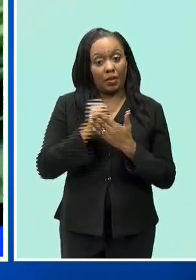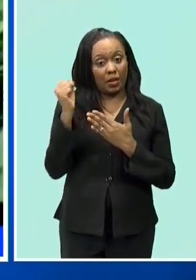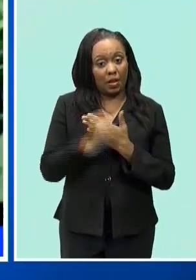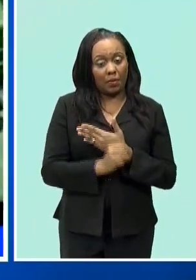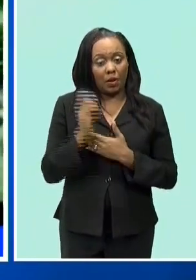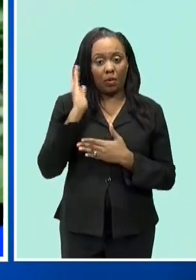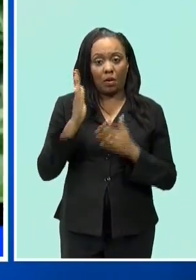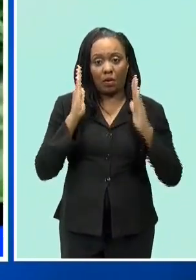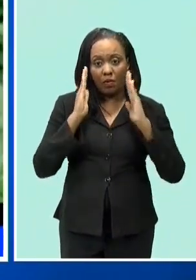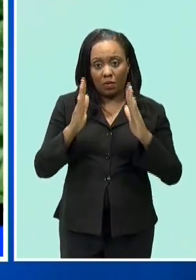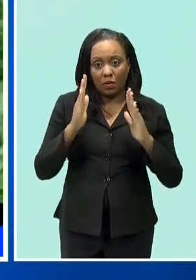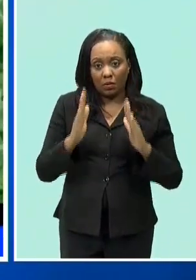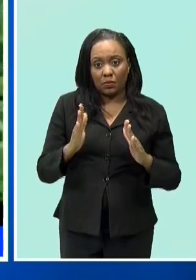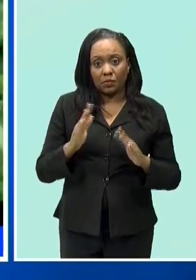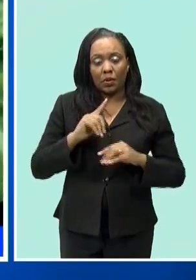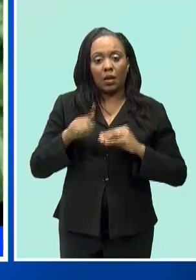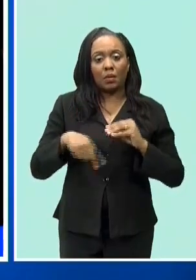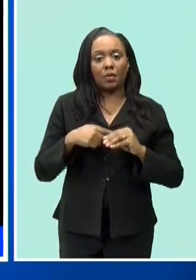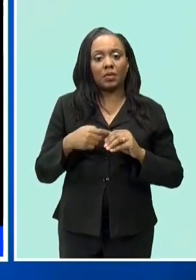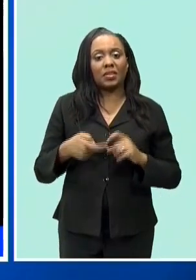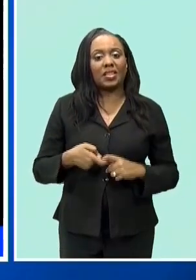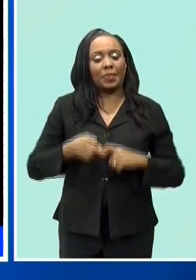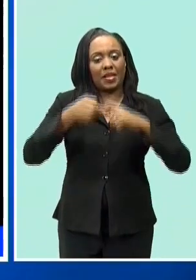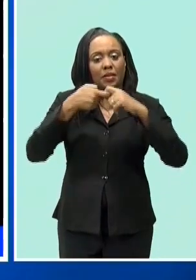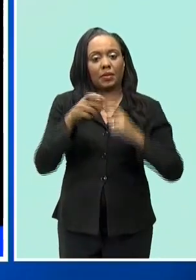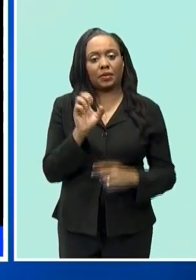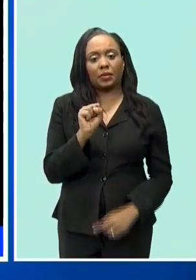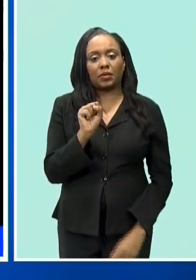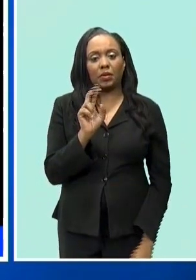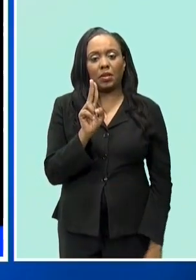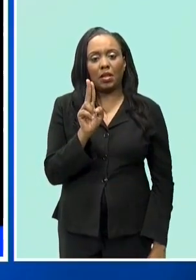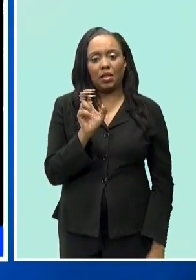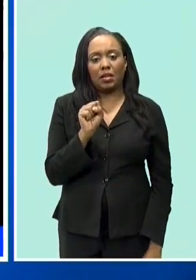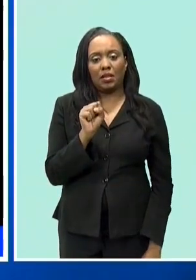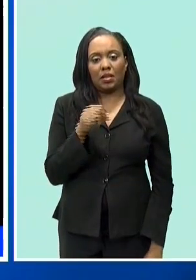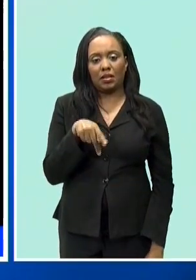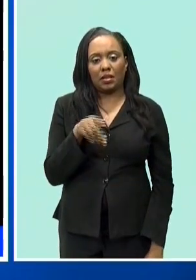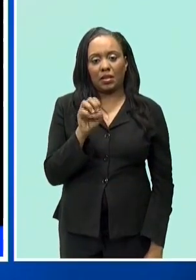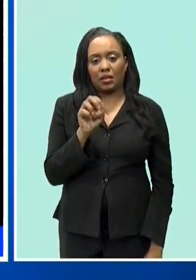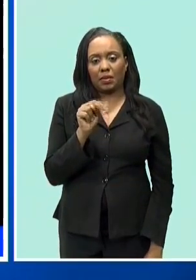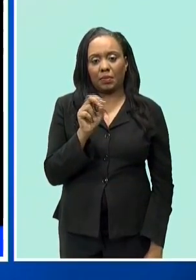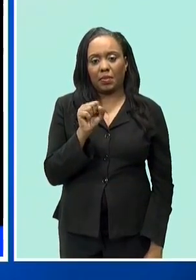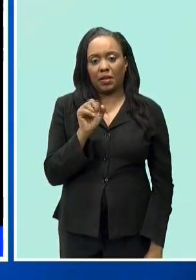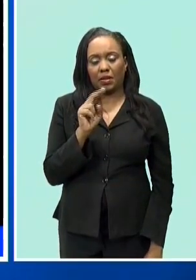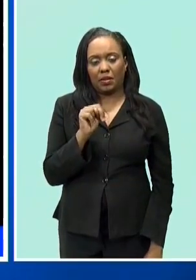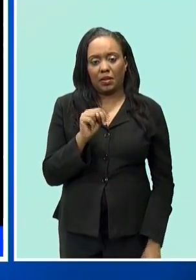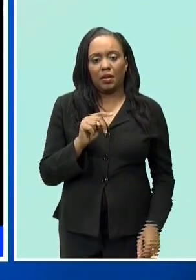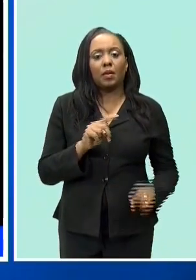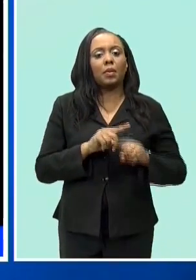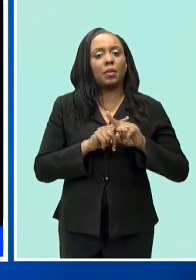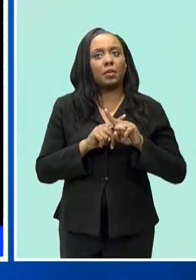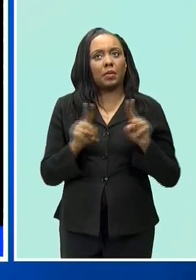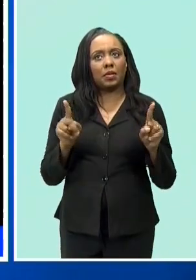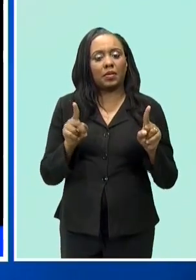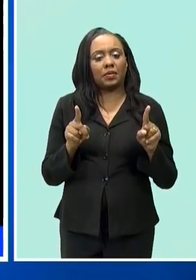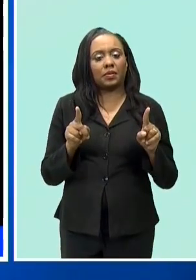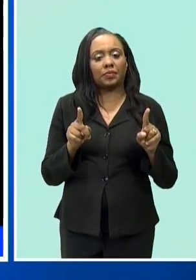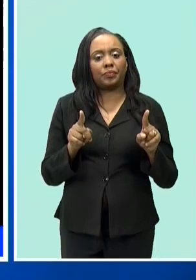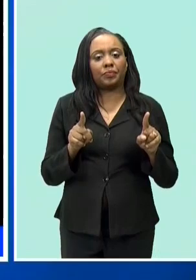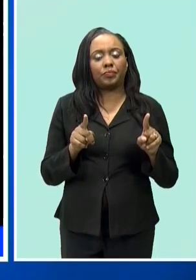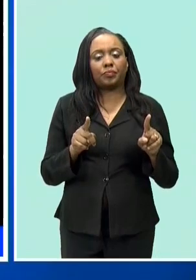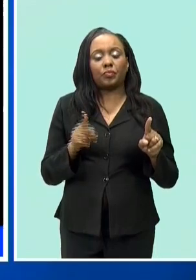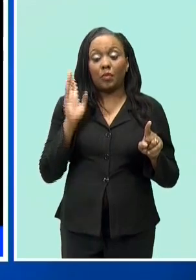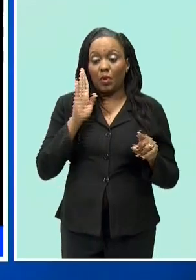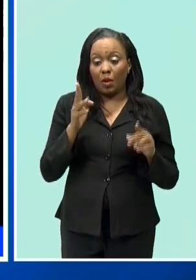lot on in-school suspension. That is, the child commits a drug-related offense. We would be